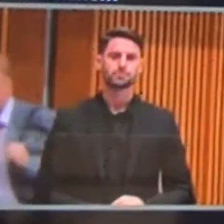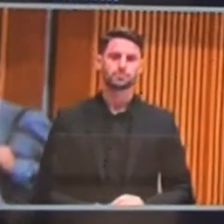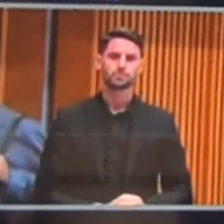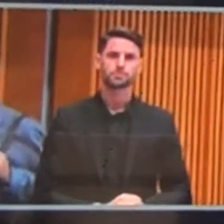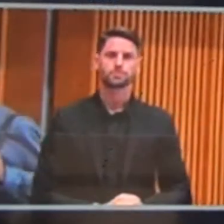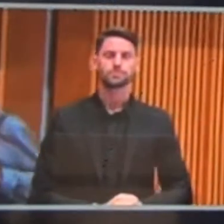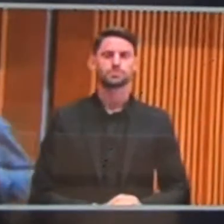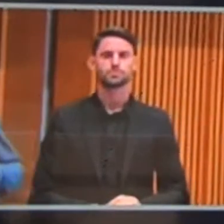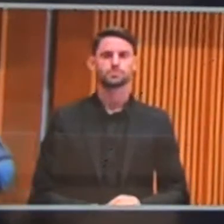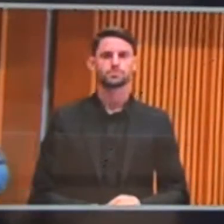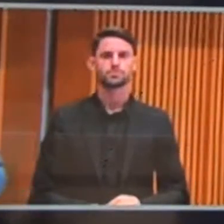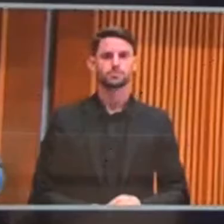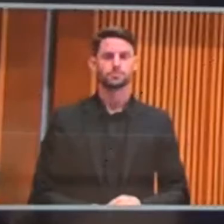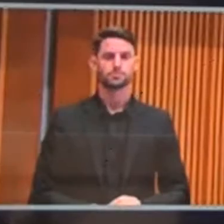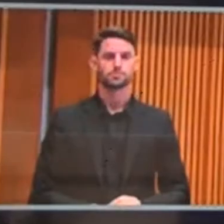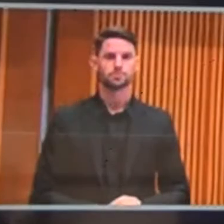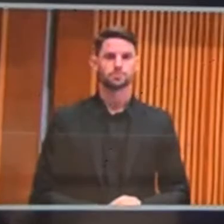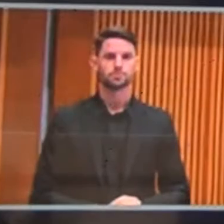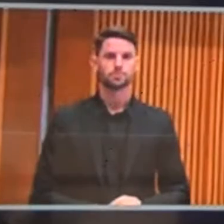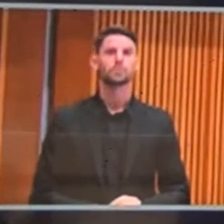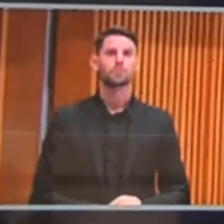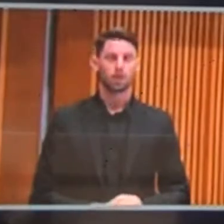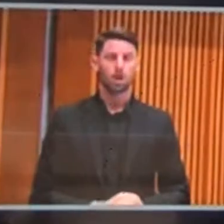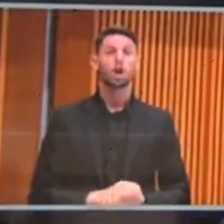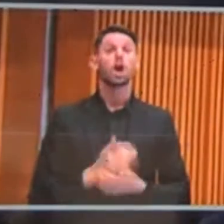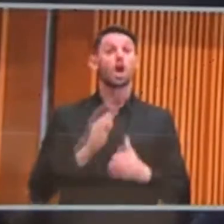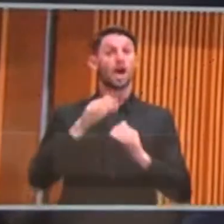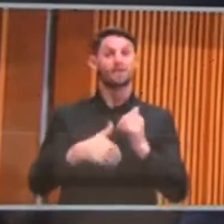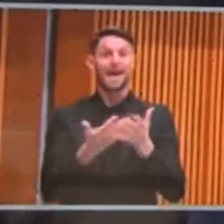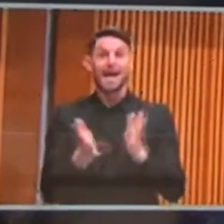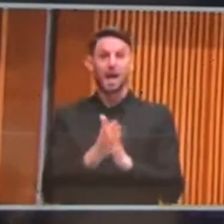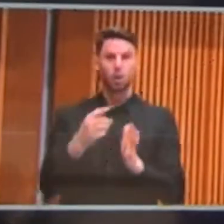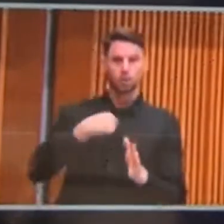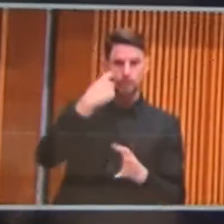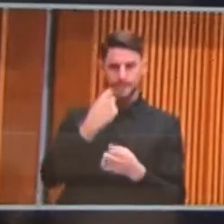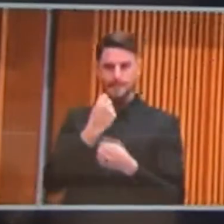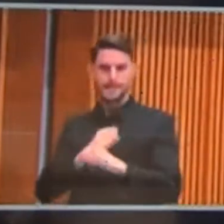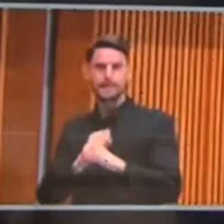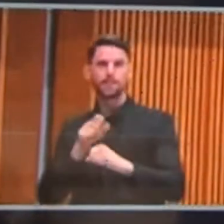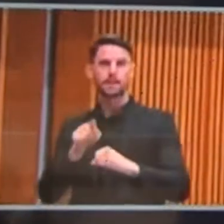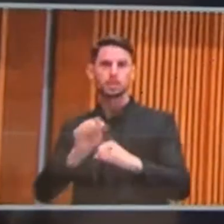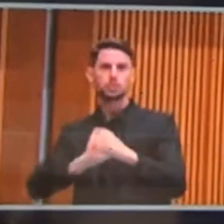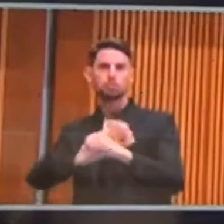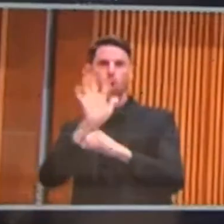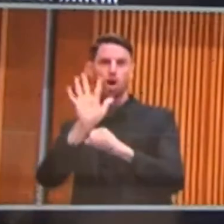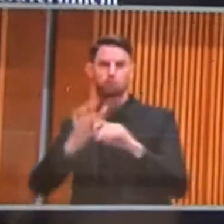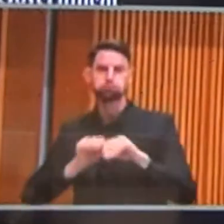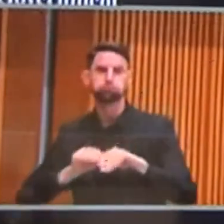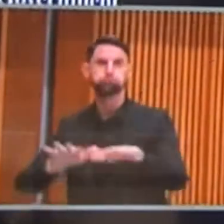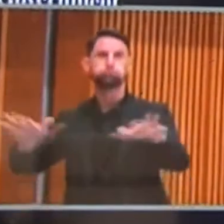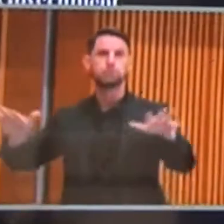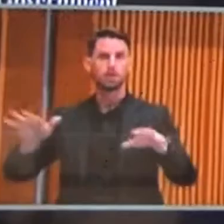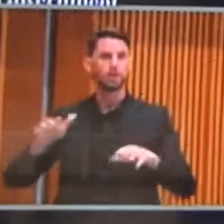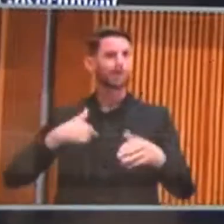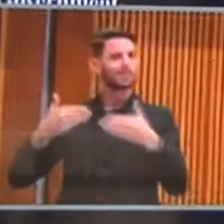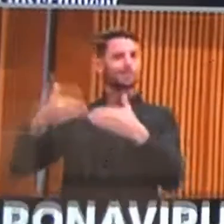addressing the support for our healthcare workers. In terms of containment, the four principal elements that we've outlined since the